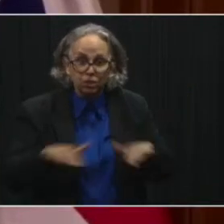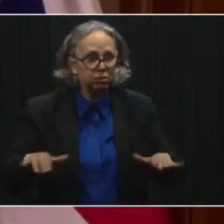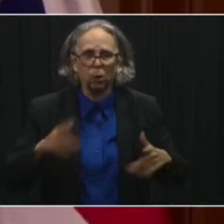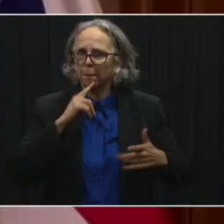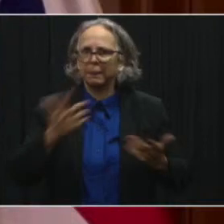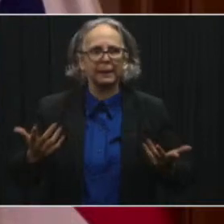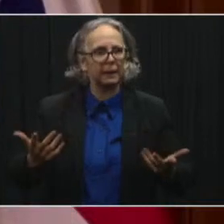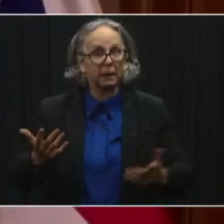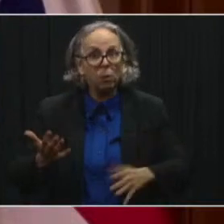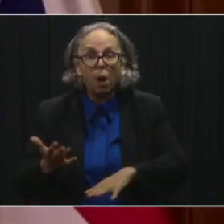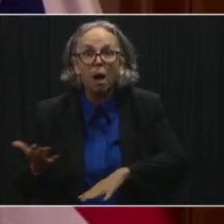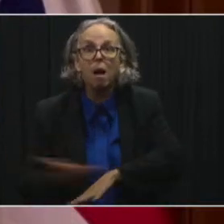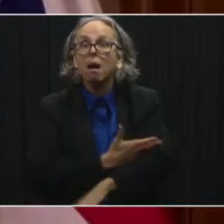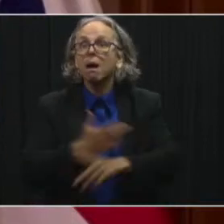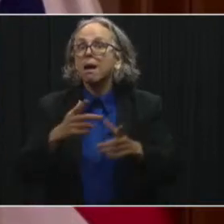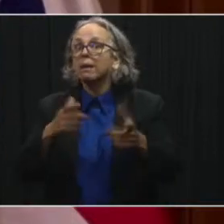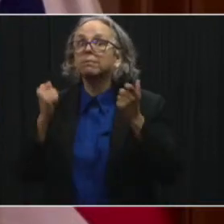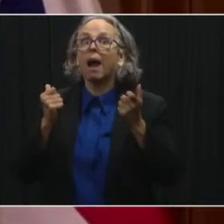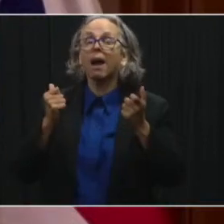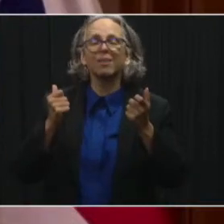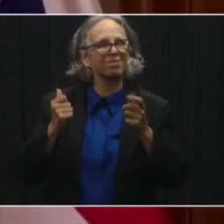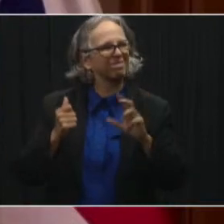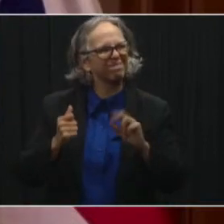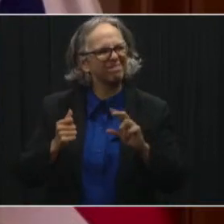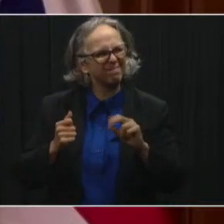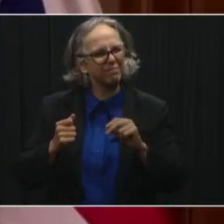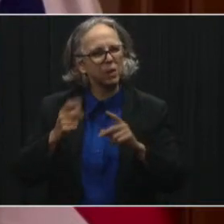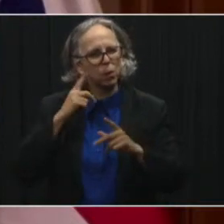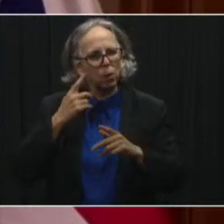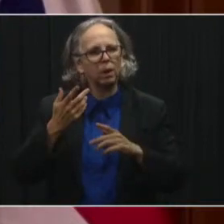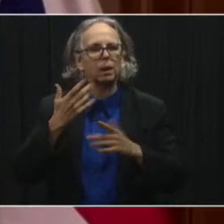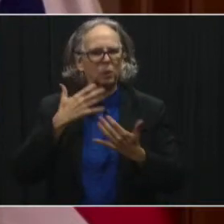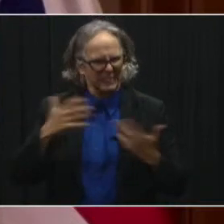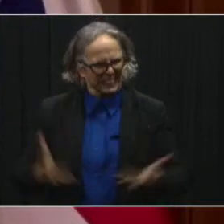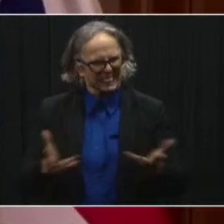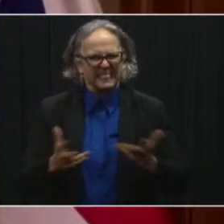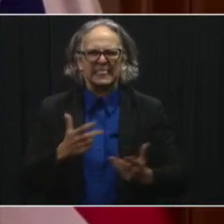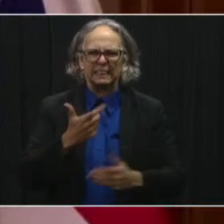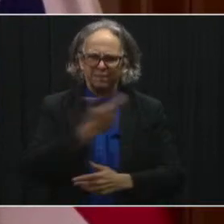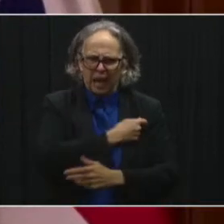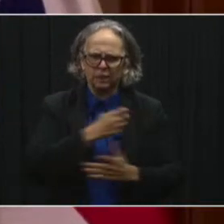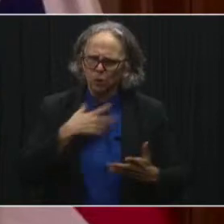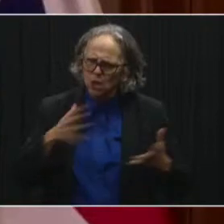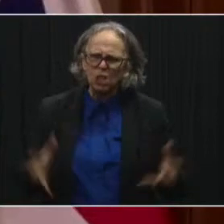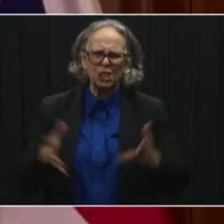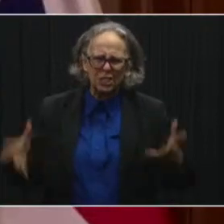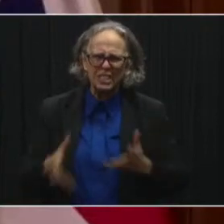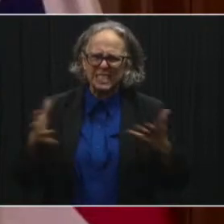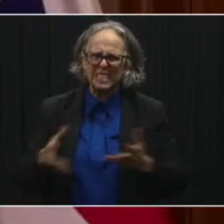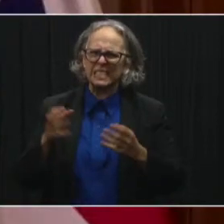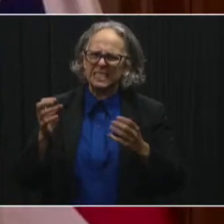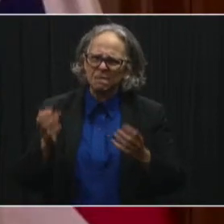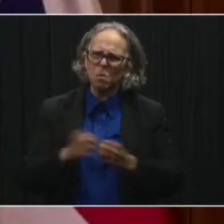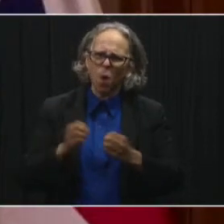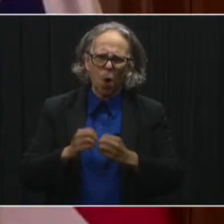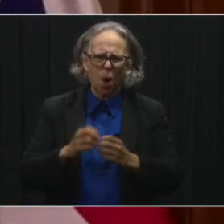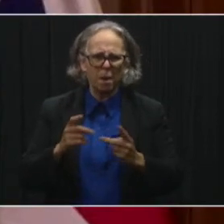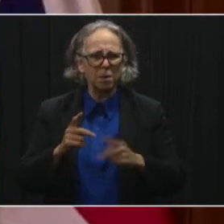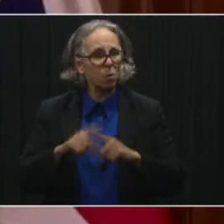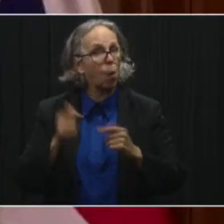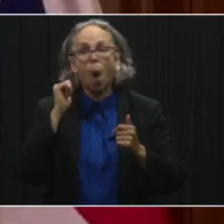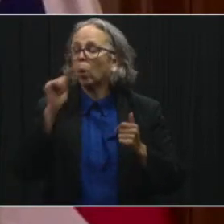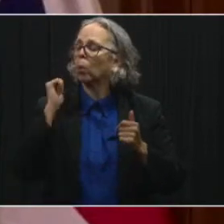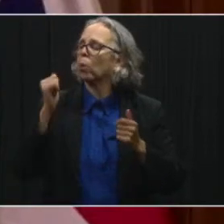one more group to vaccinate, and we're going to make that available and encourage everyone in that age group to get it, but it's not going to solve all our